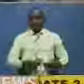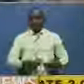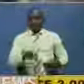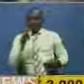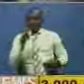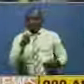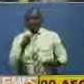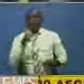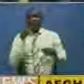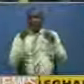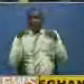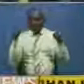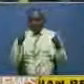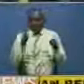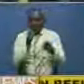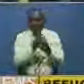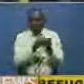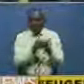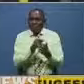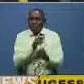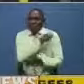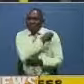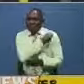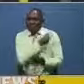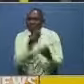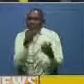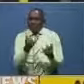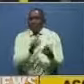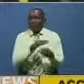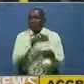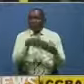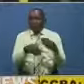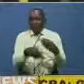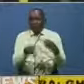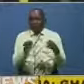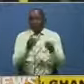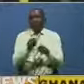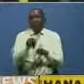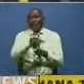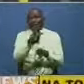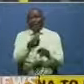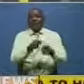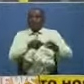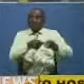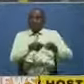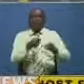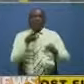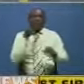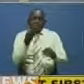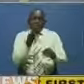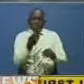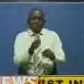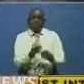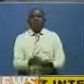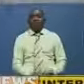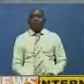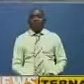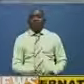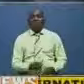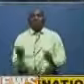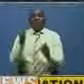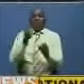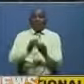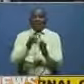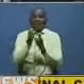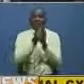Kwekwajimaimenu, mentioned some hospitals that have so far been completed and others yet to be done to add on to the Agenda